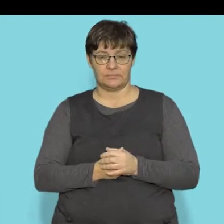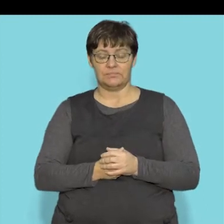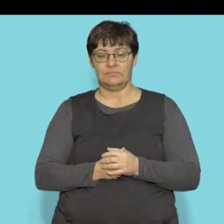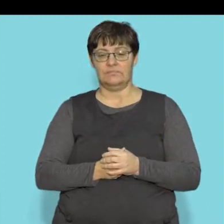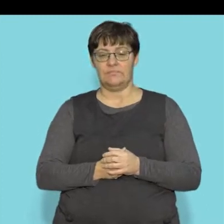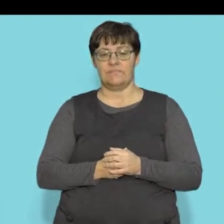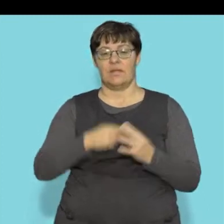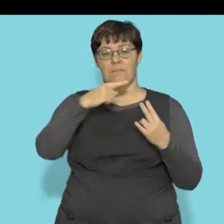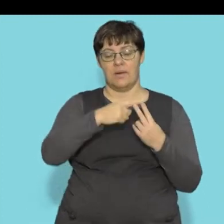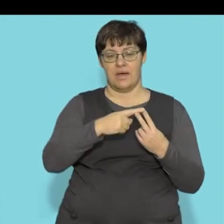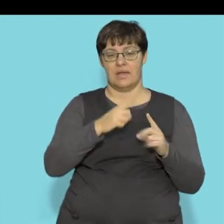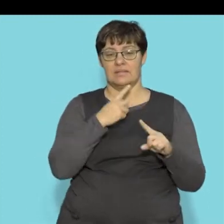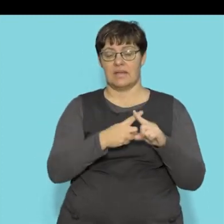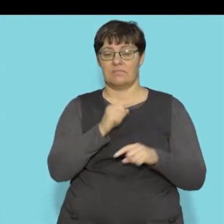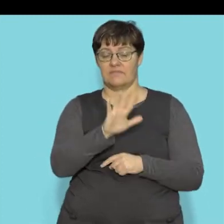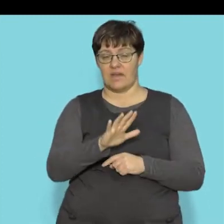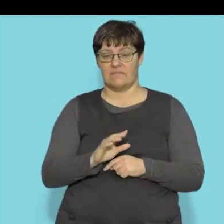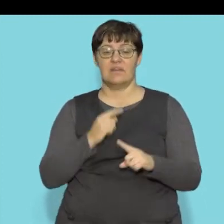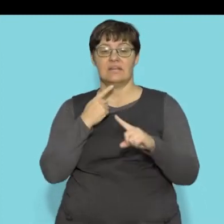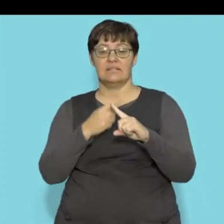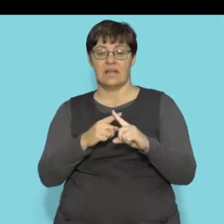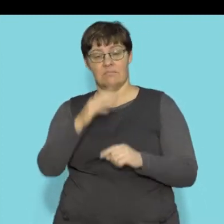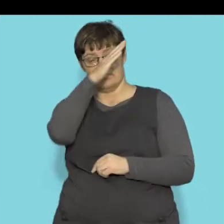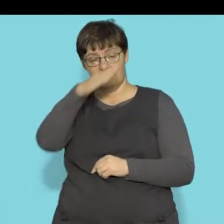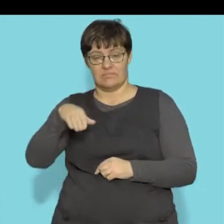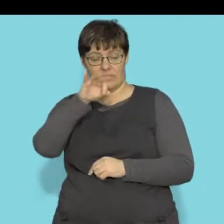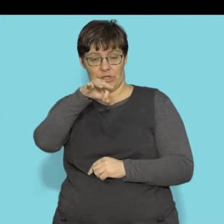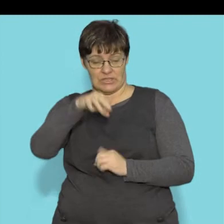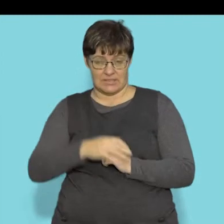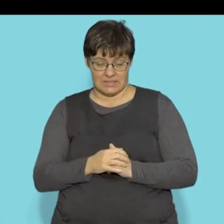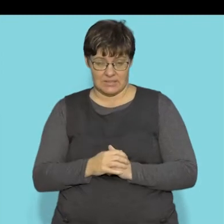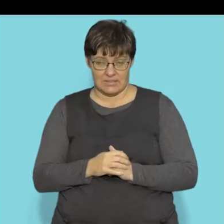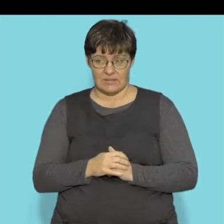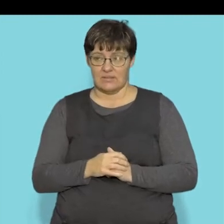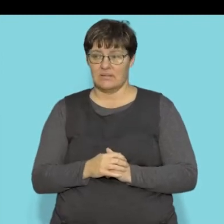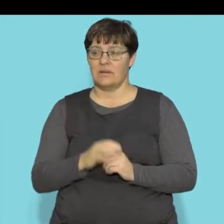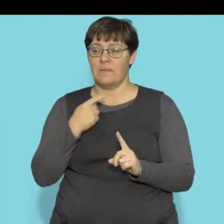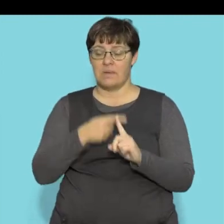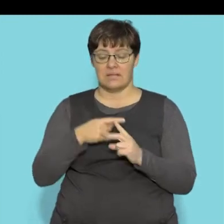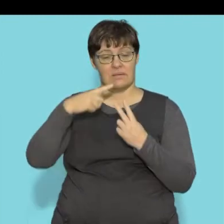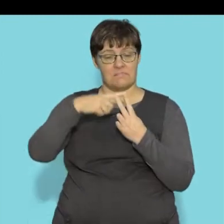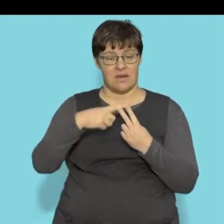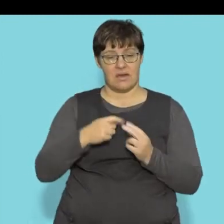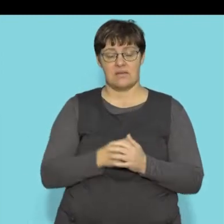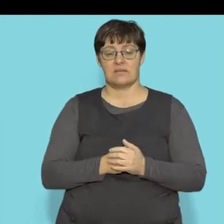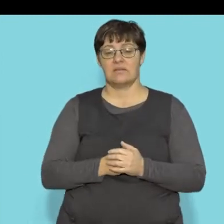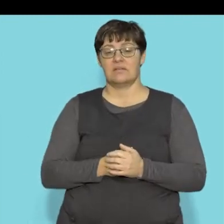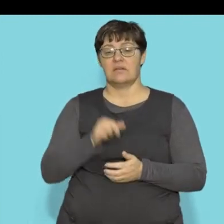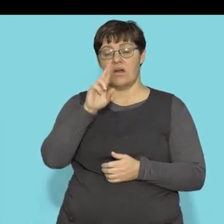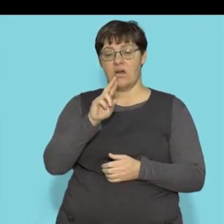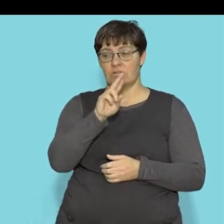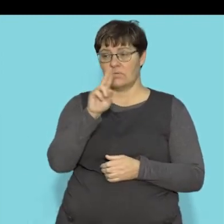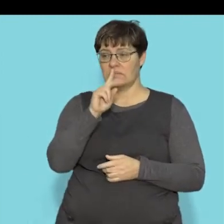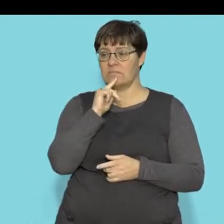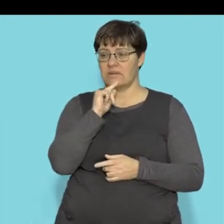It's going to be pi times 5 times my slant height, which is 13, plus pi times